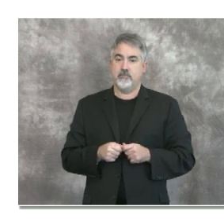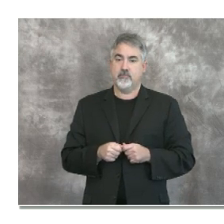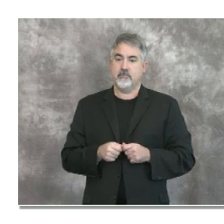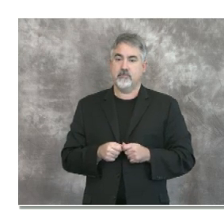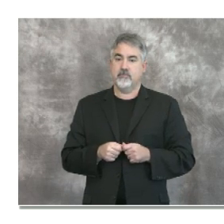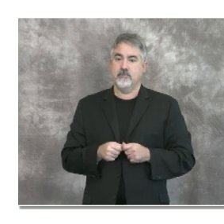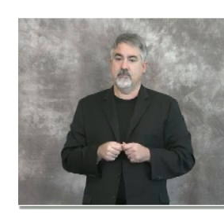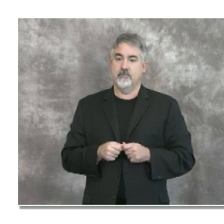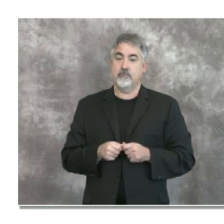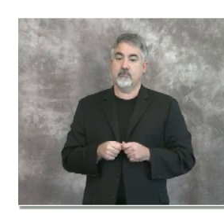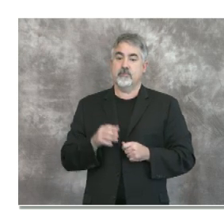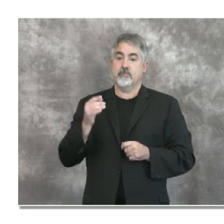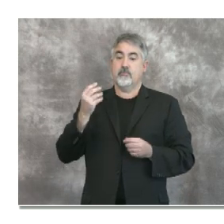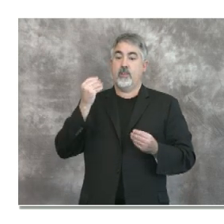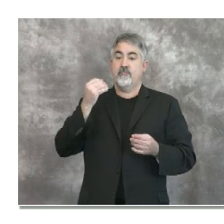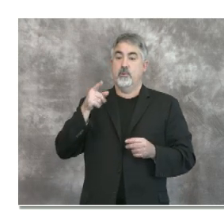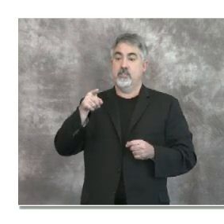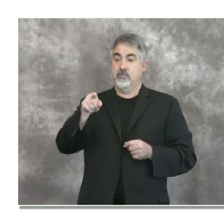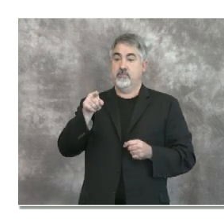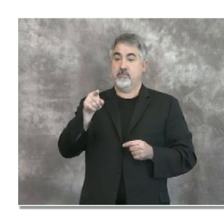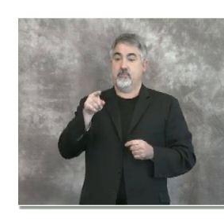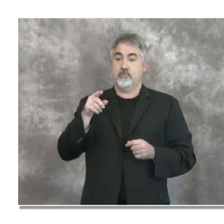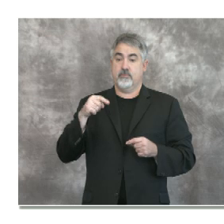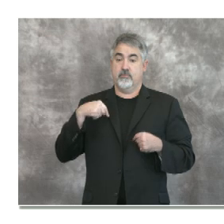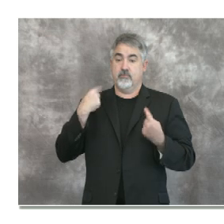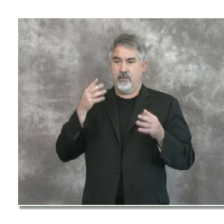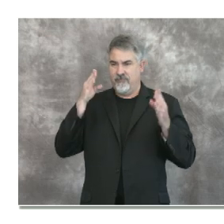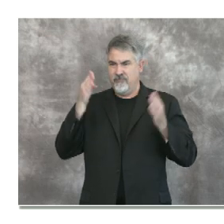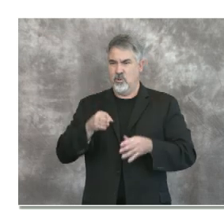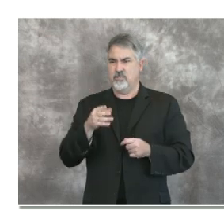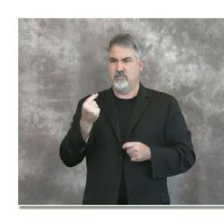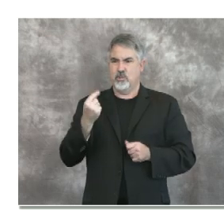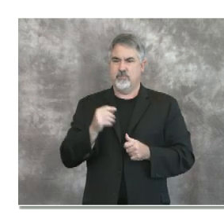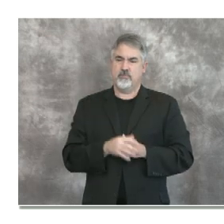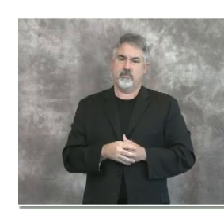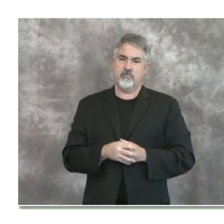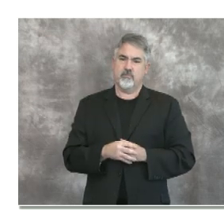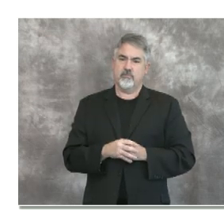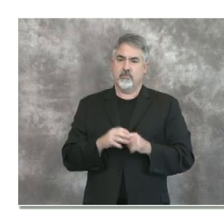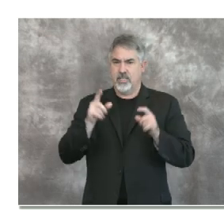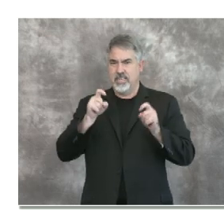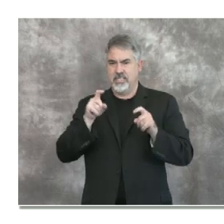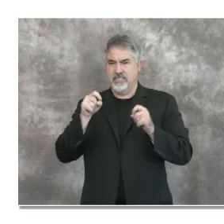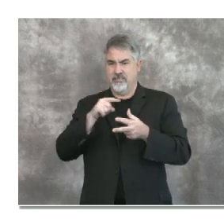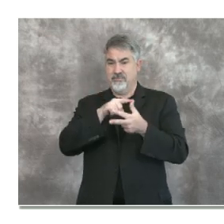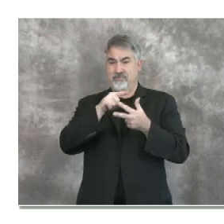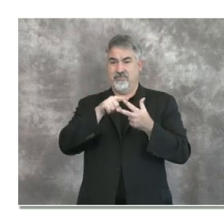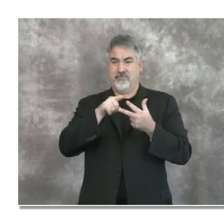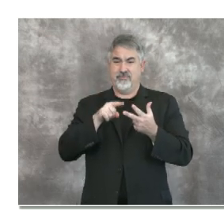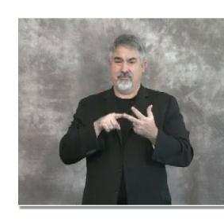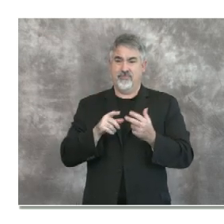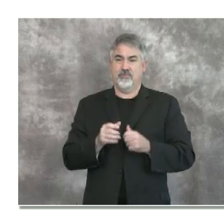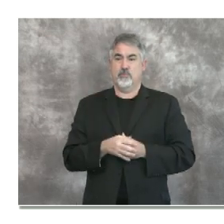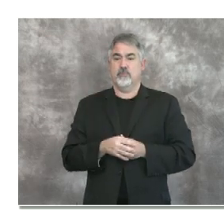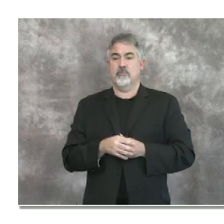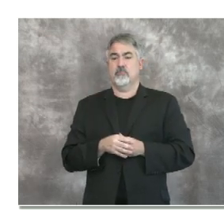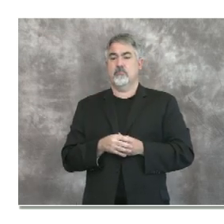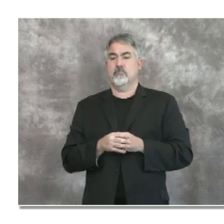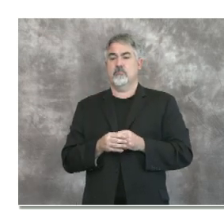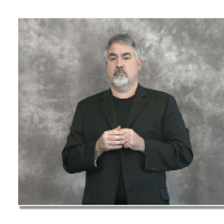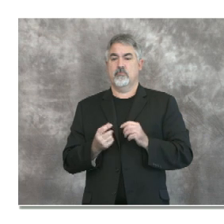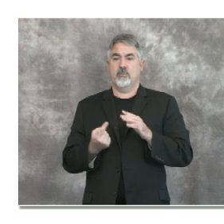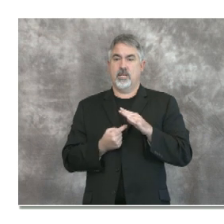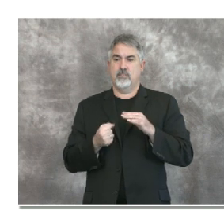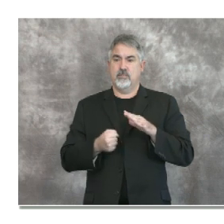information related to the testing. Our focus, again, testing, contact tracing, and isolation capacity.